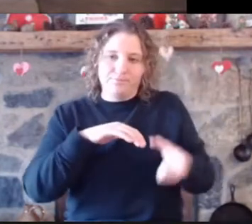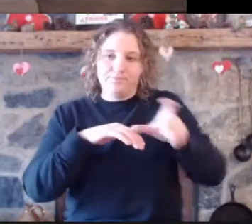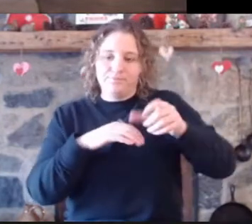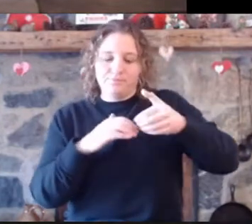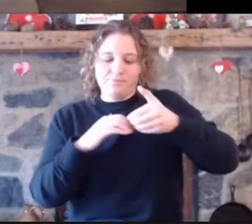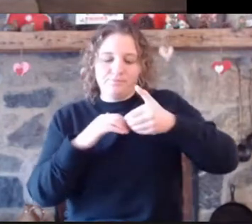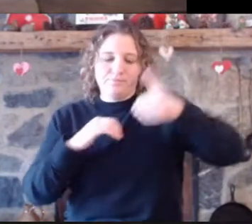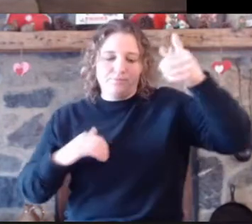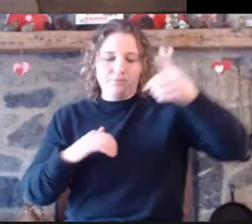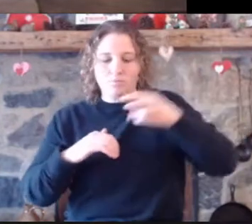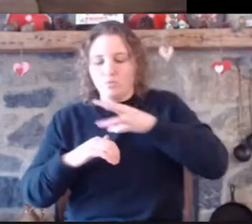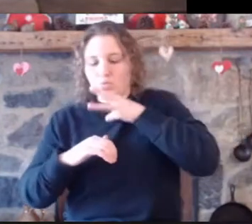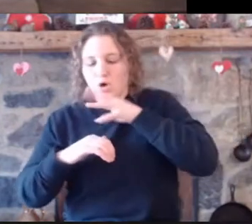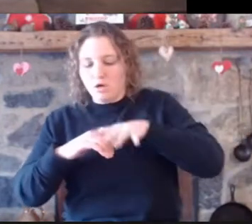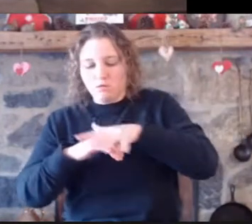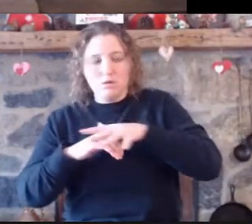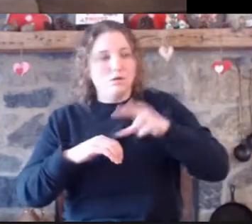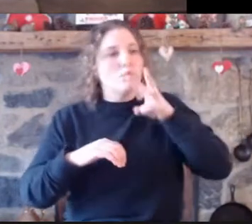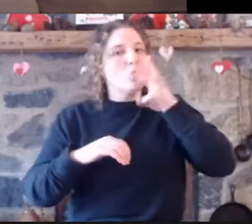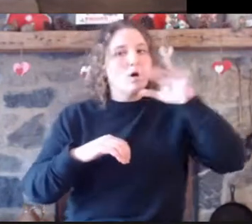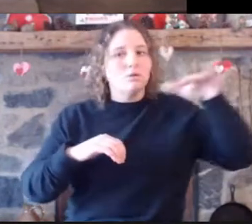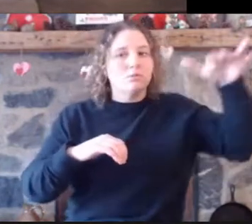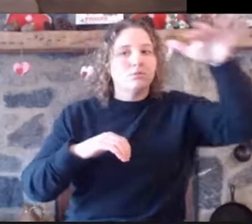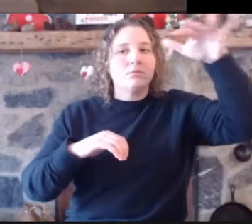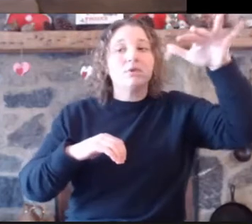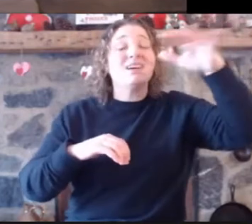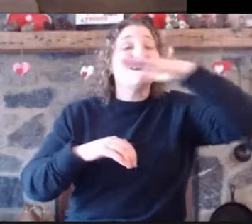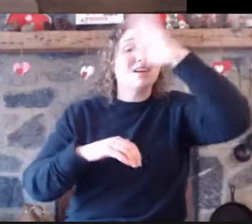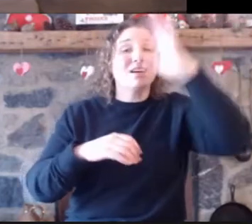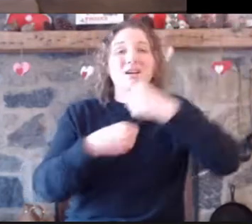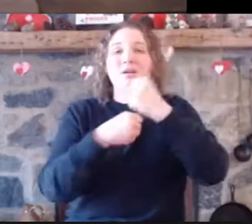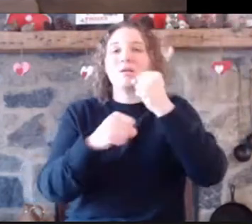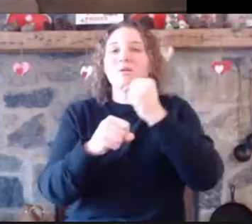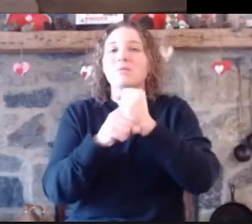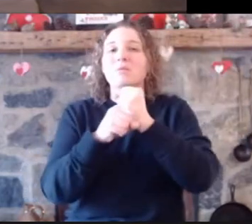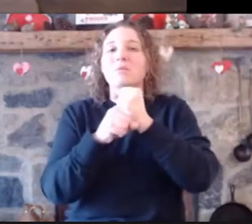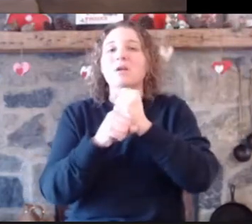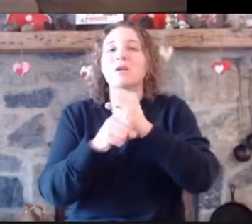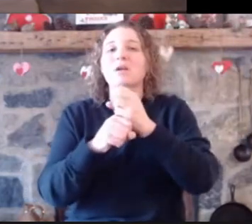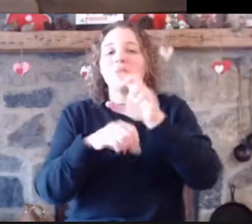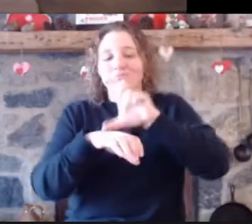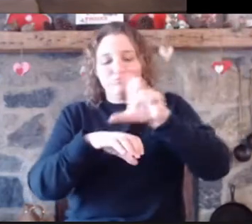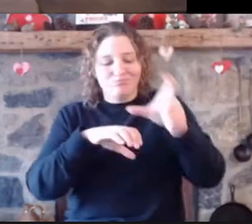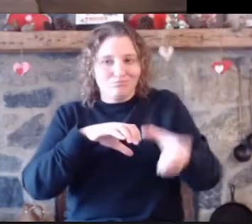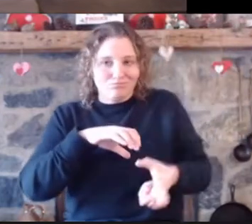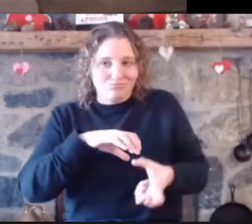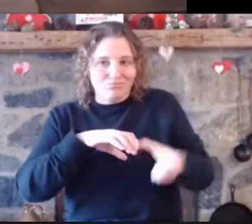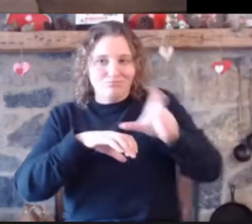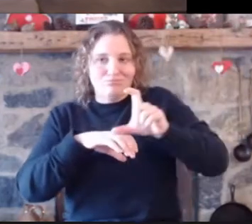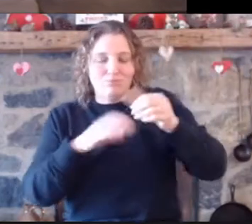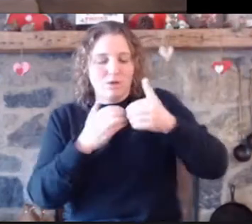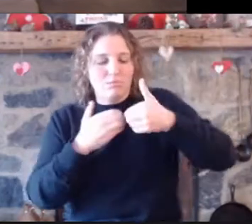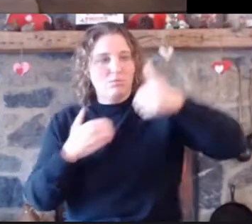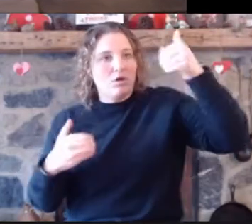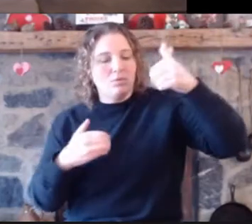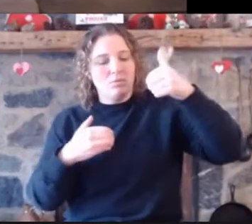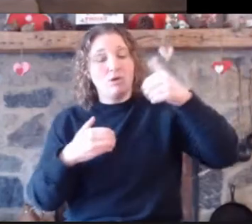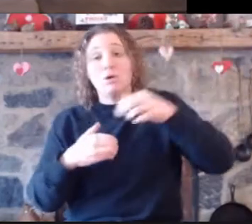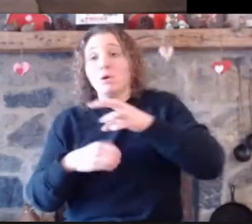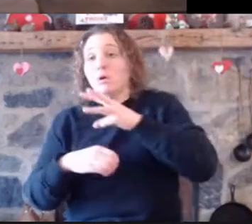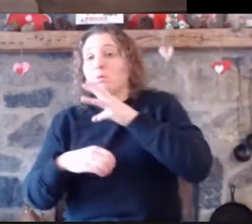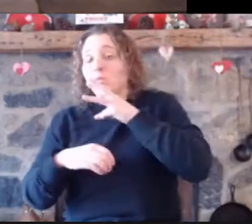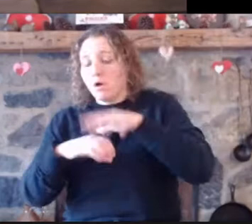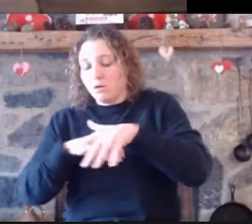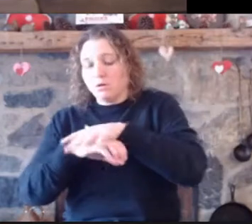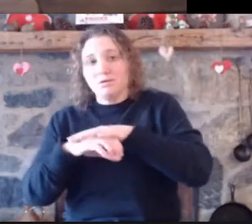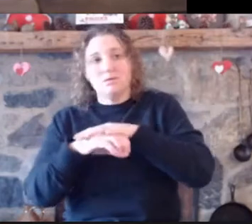the waters." And God made the firmament and divided the waters which were under the firmament from the waters which were above the